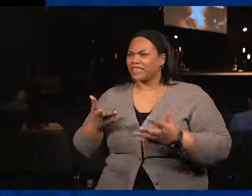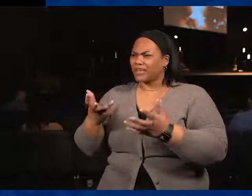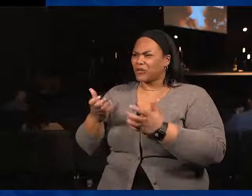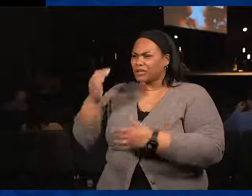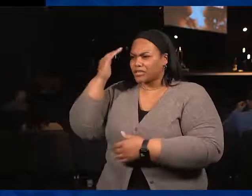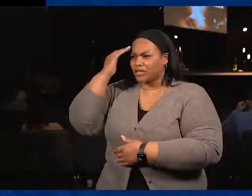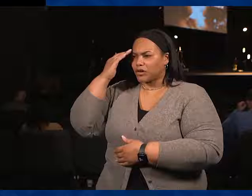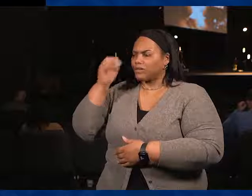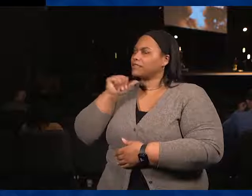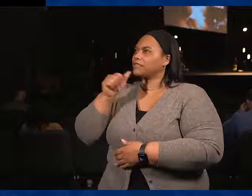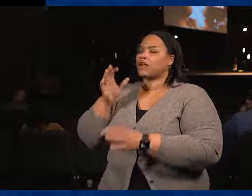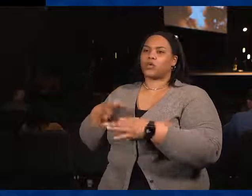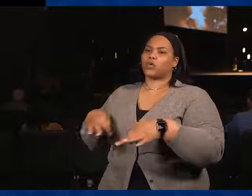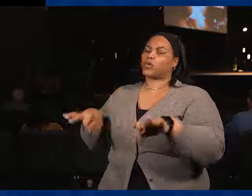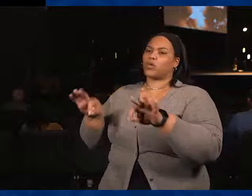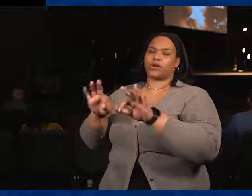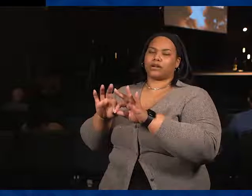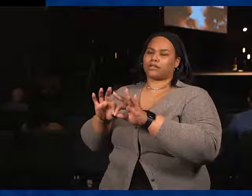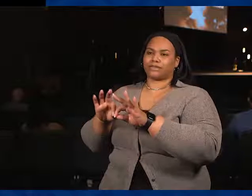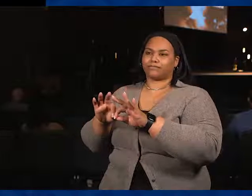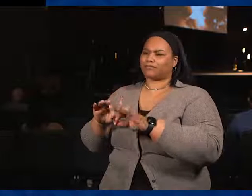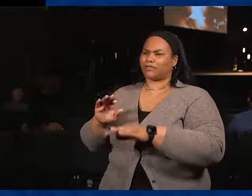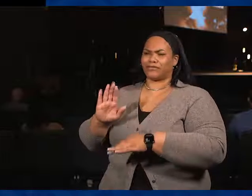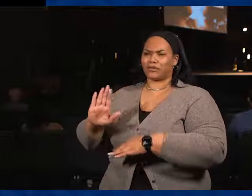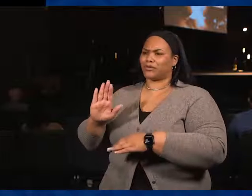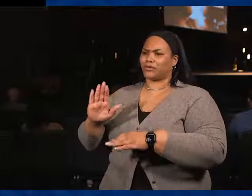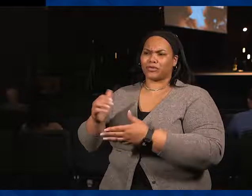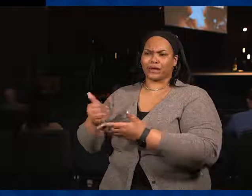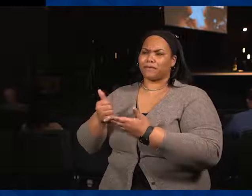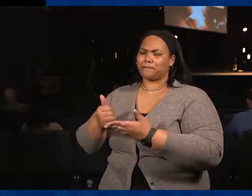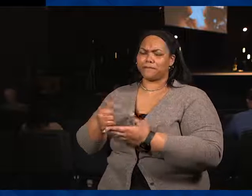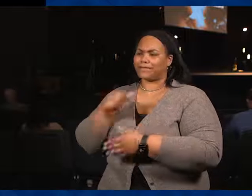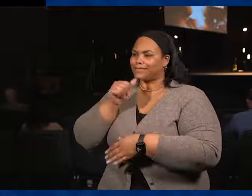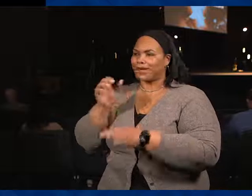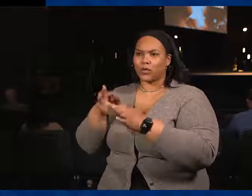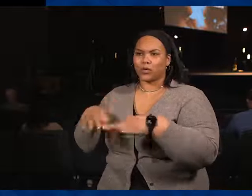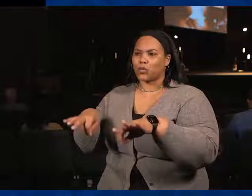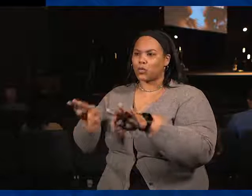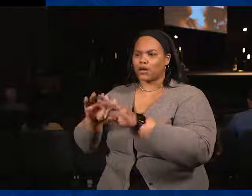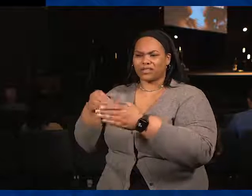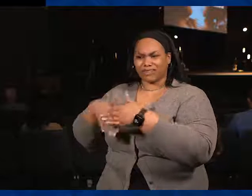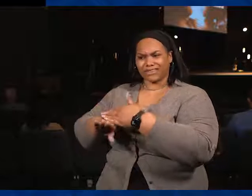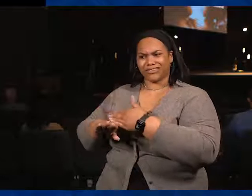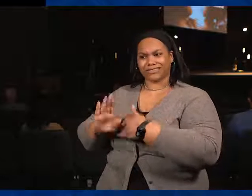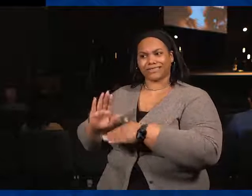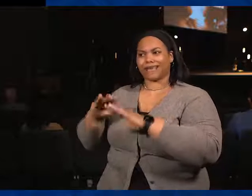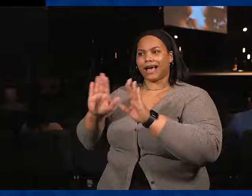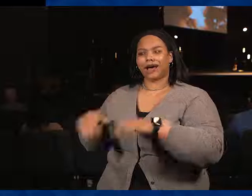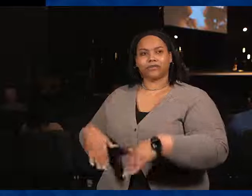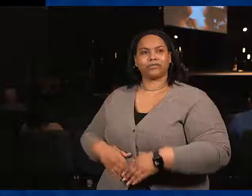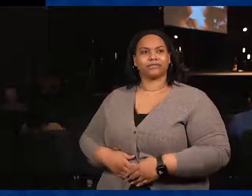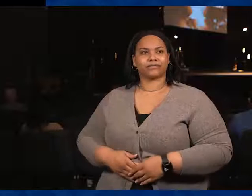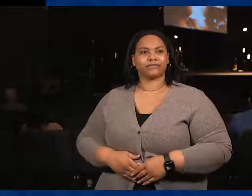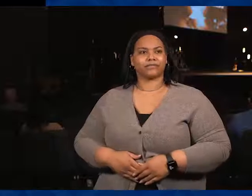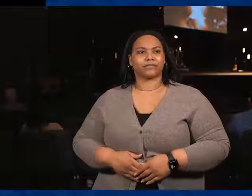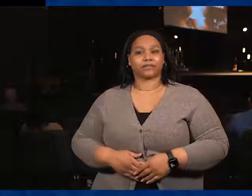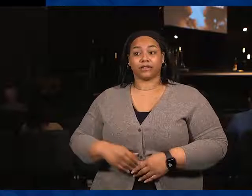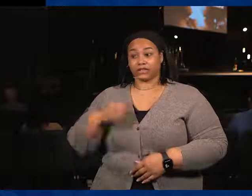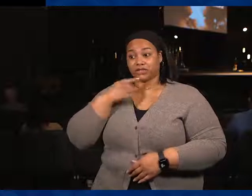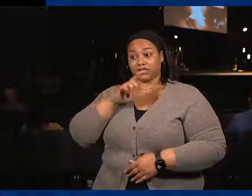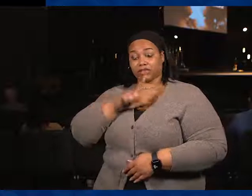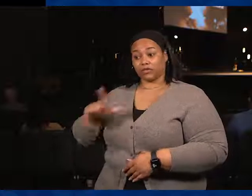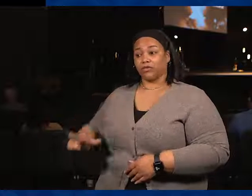not worthy of coming to you. And he's not worthy of you coming into his house." So here's what he says,